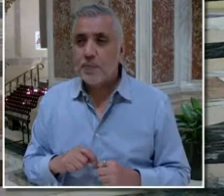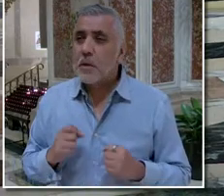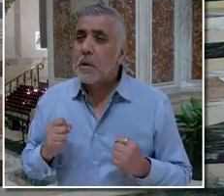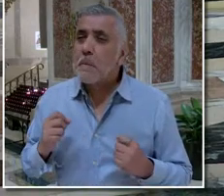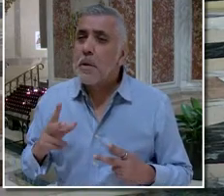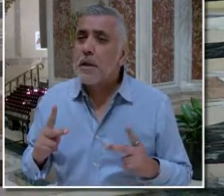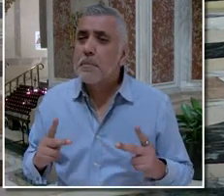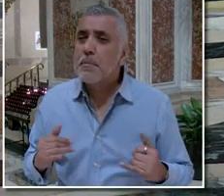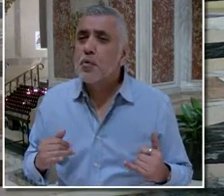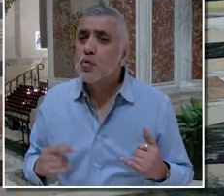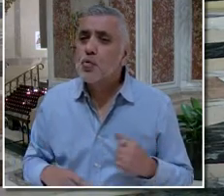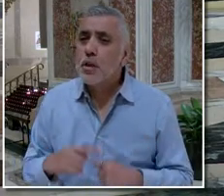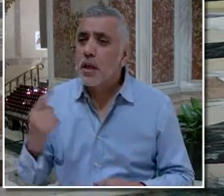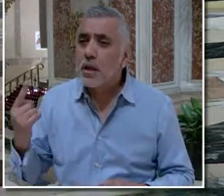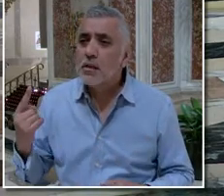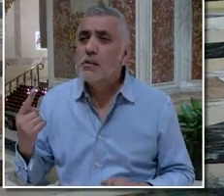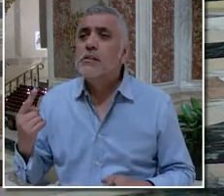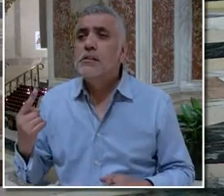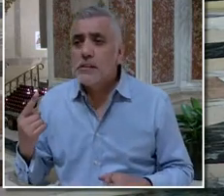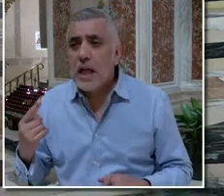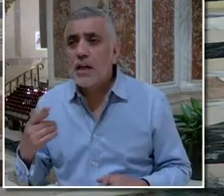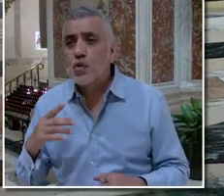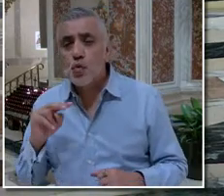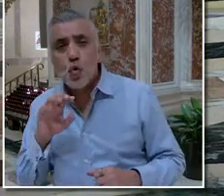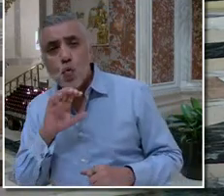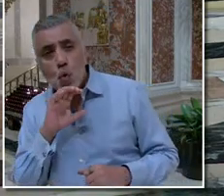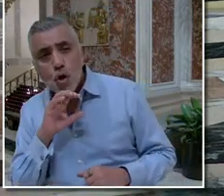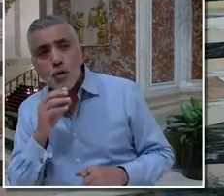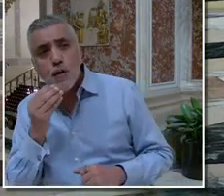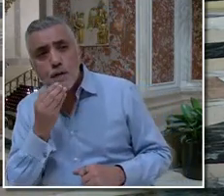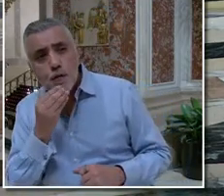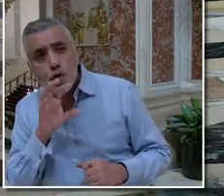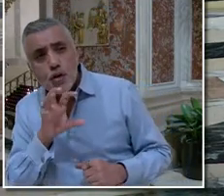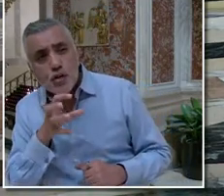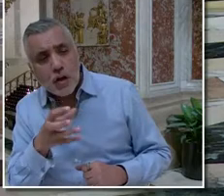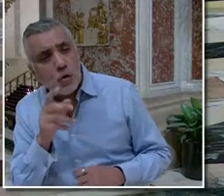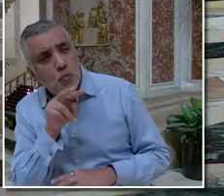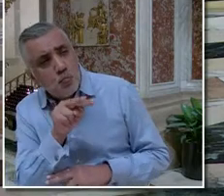people today like to watch food channels to learn how to